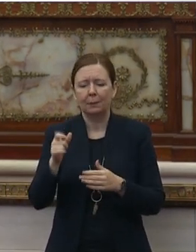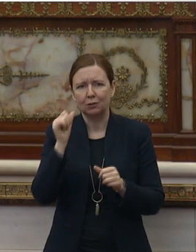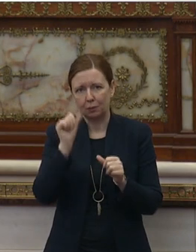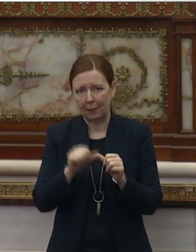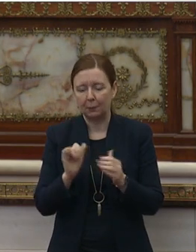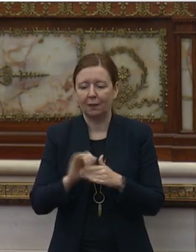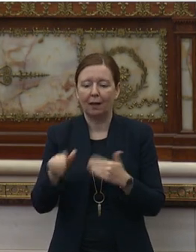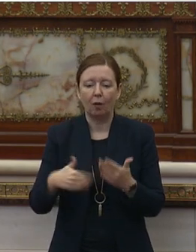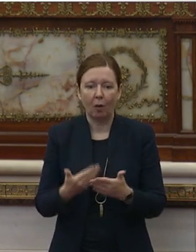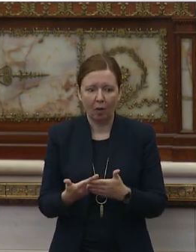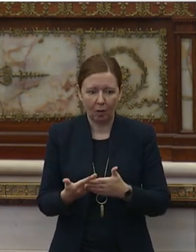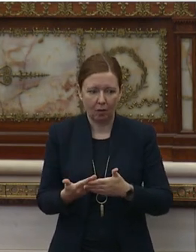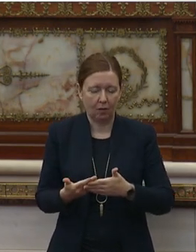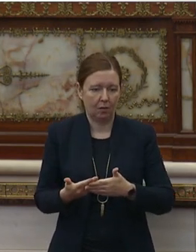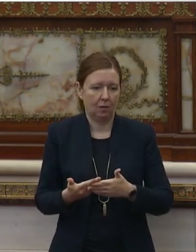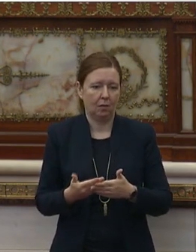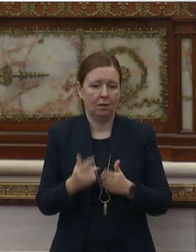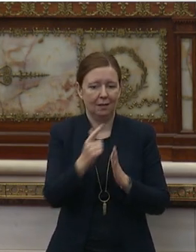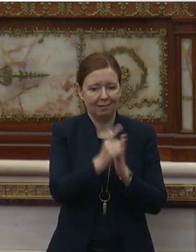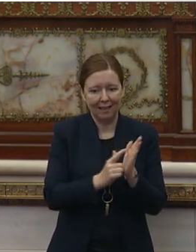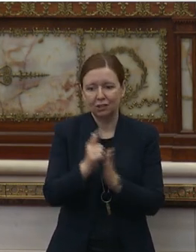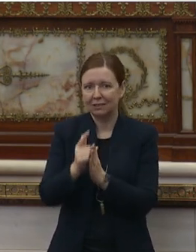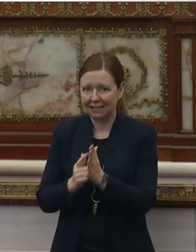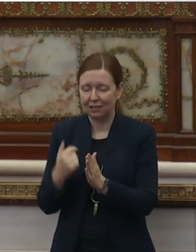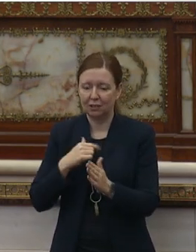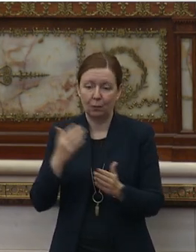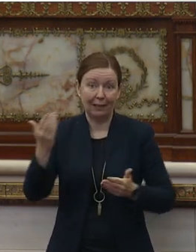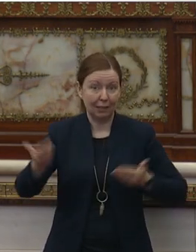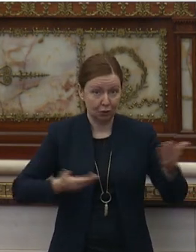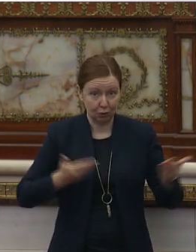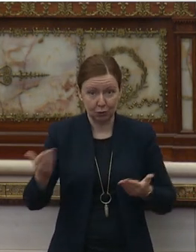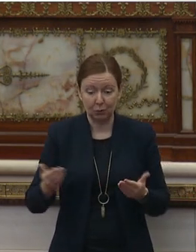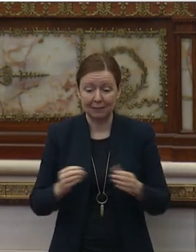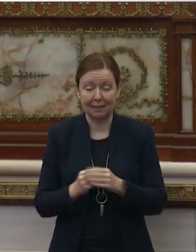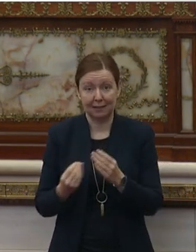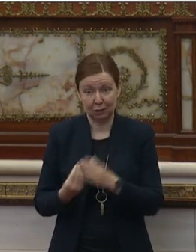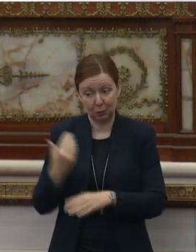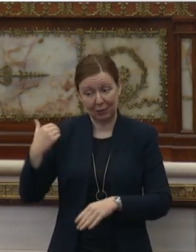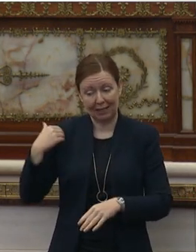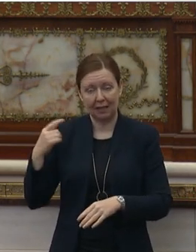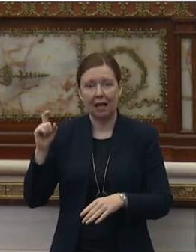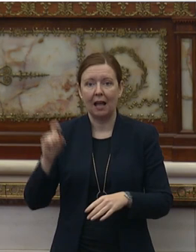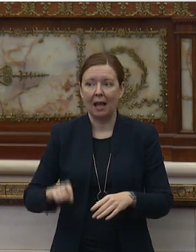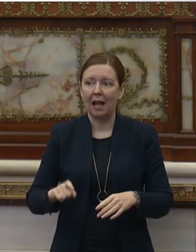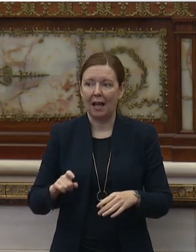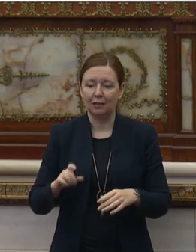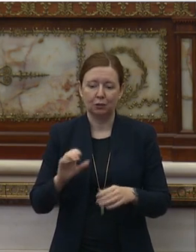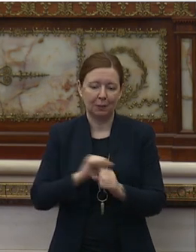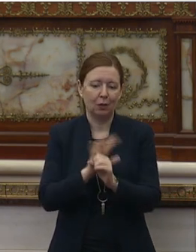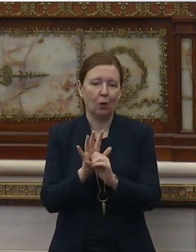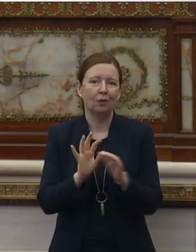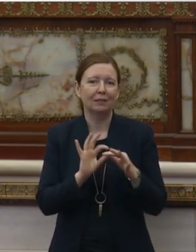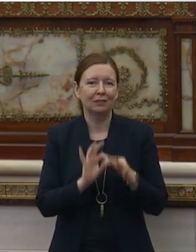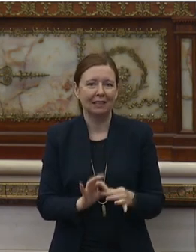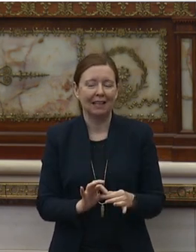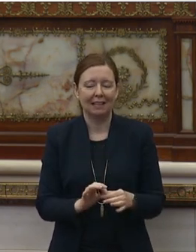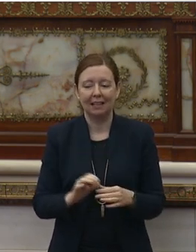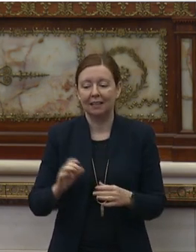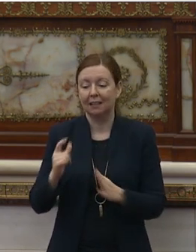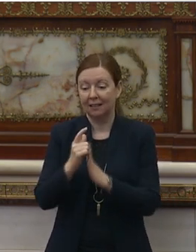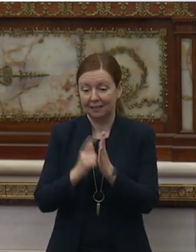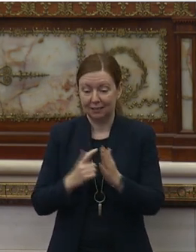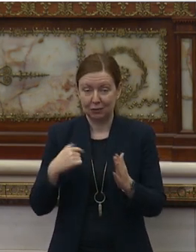remember that all legislation that we introduced in the spring had to be COVID related. The legislation we